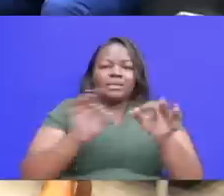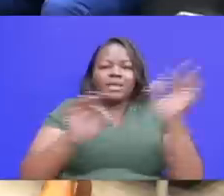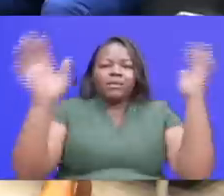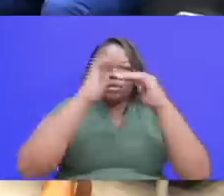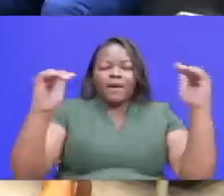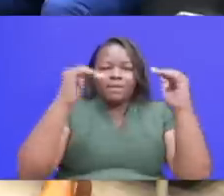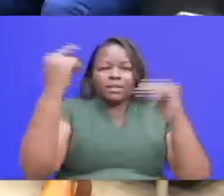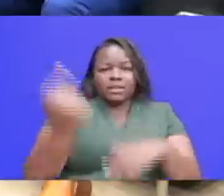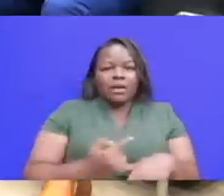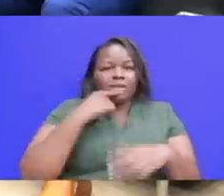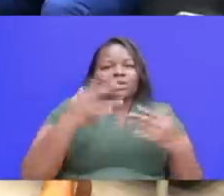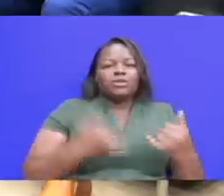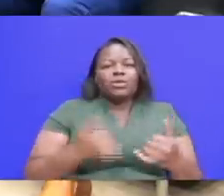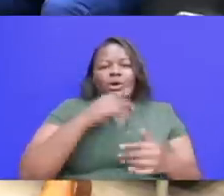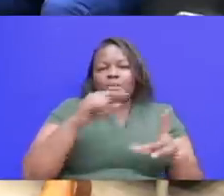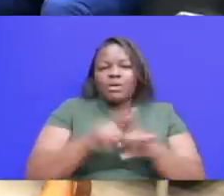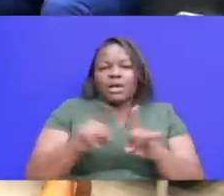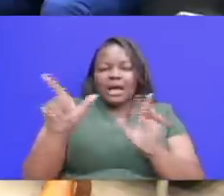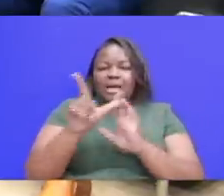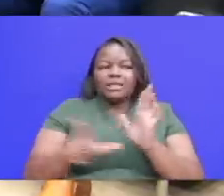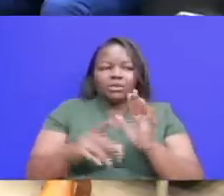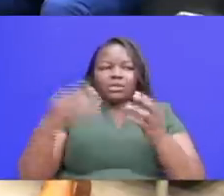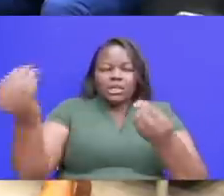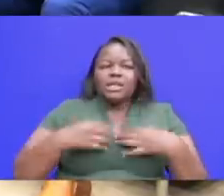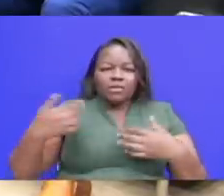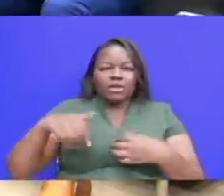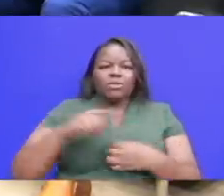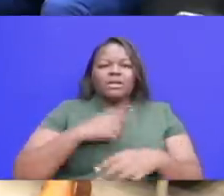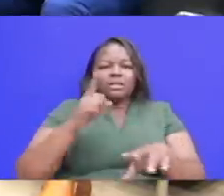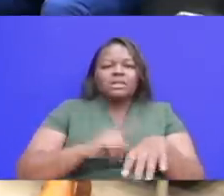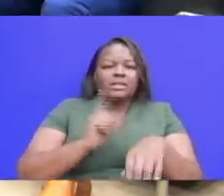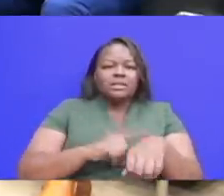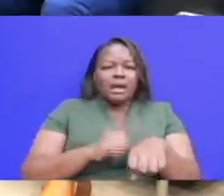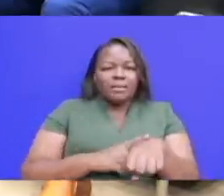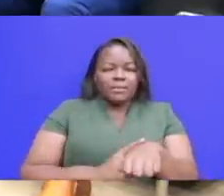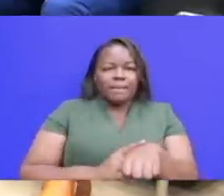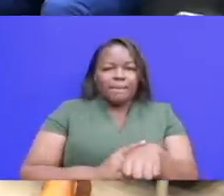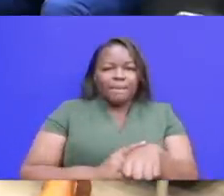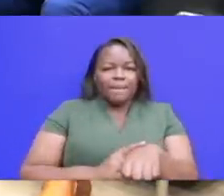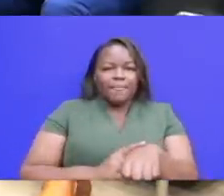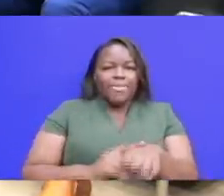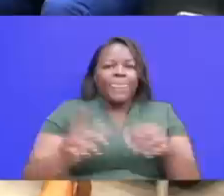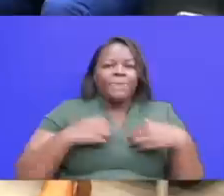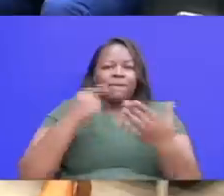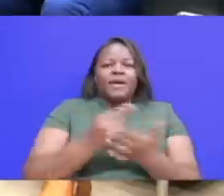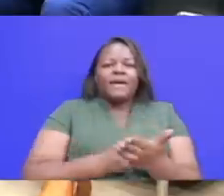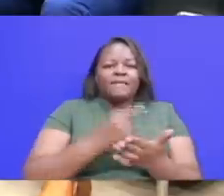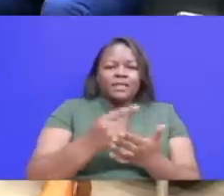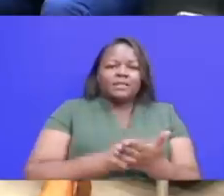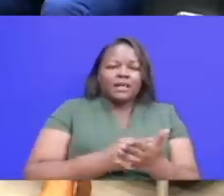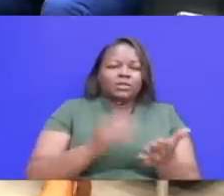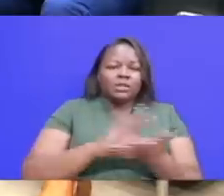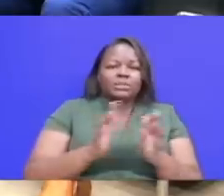fall. Brother Migok, what lessons can you also give unto us, even as we go to, you know, the discourse is becoming longer, mm-hmm.